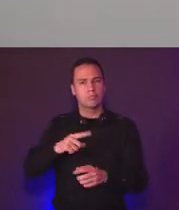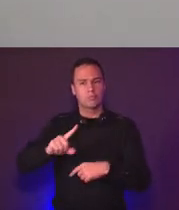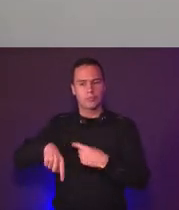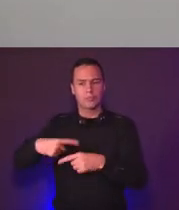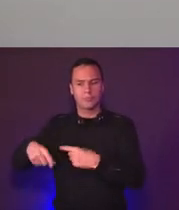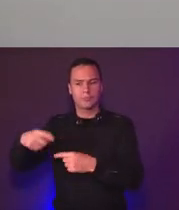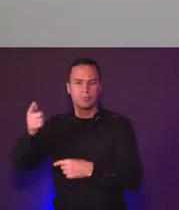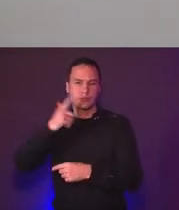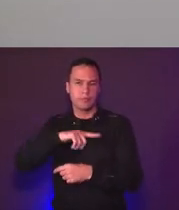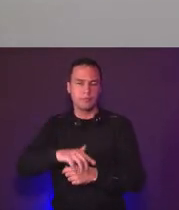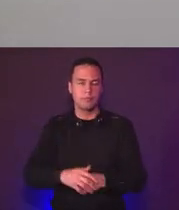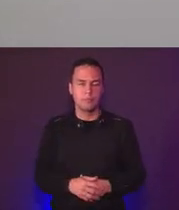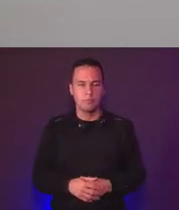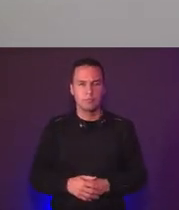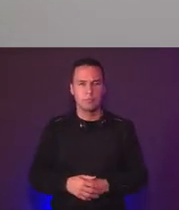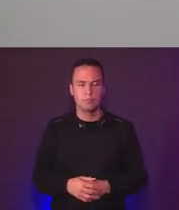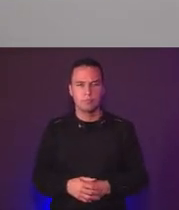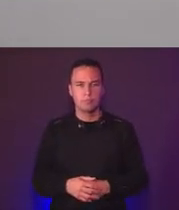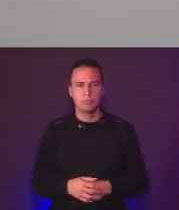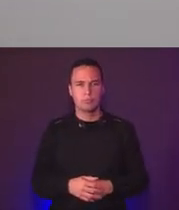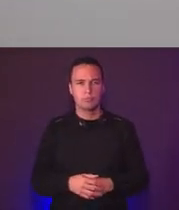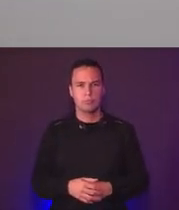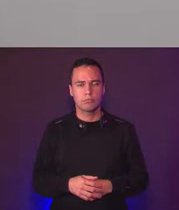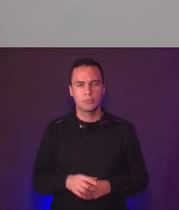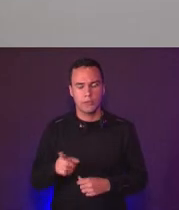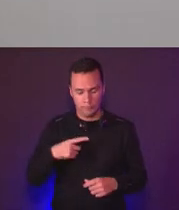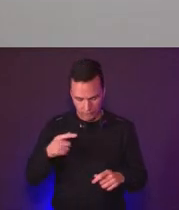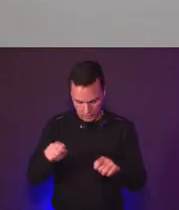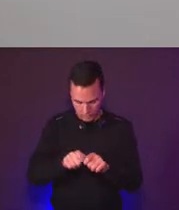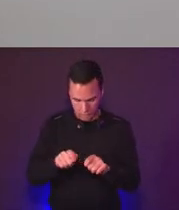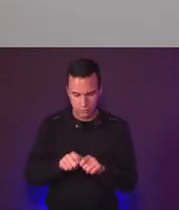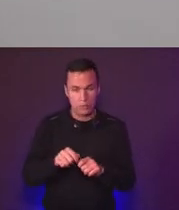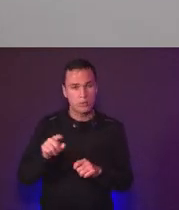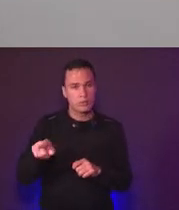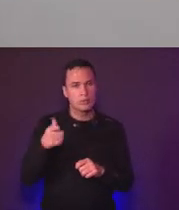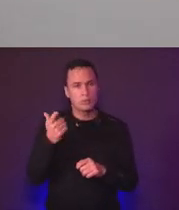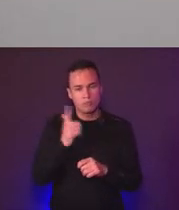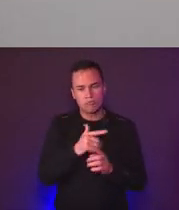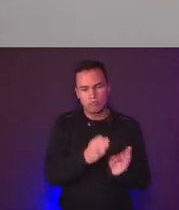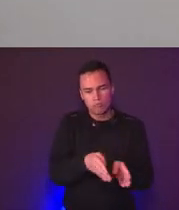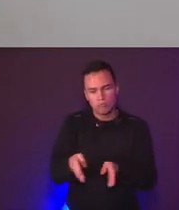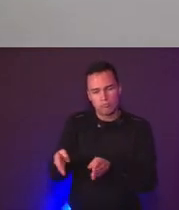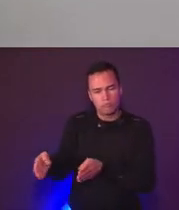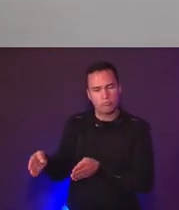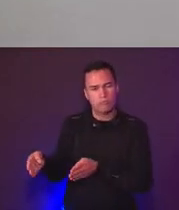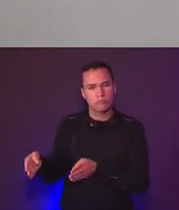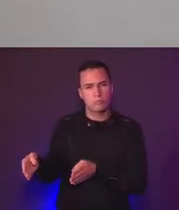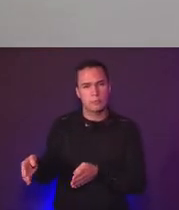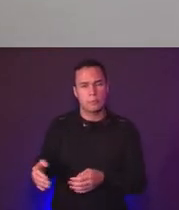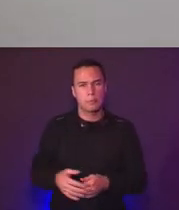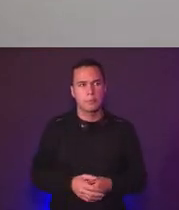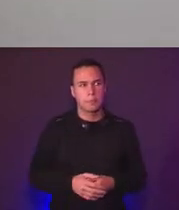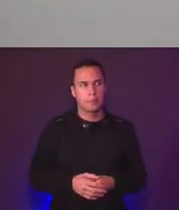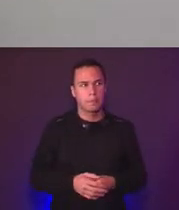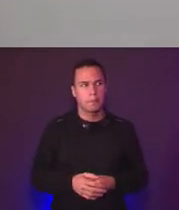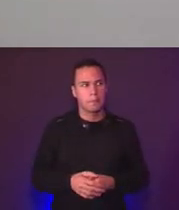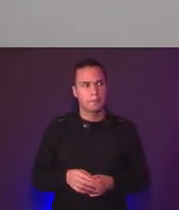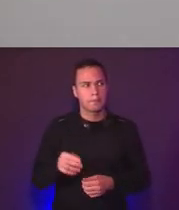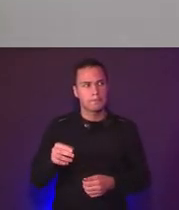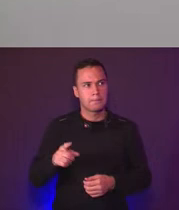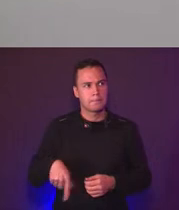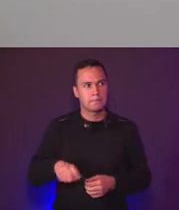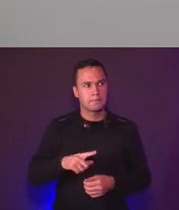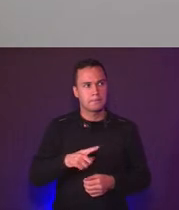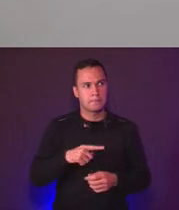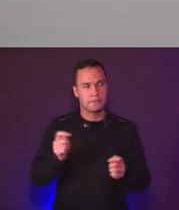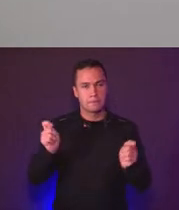mainframe tapes. It didn't hold as much as a routine thumb drive holds today. It was during those years that